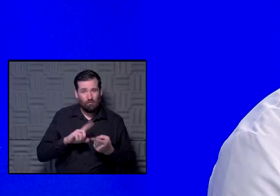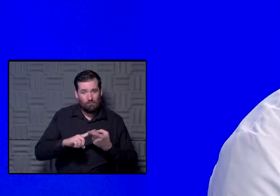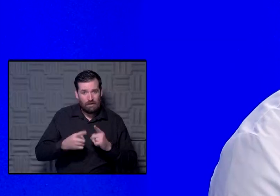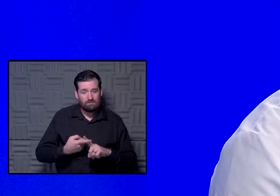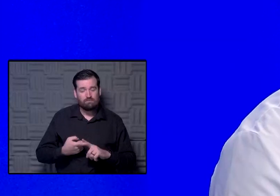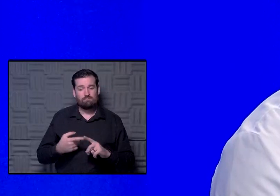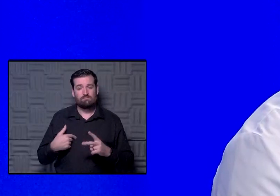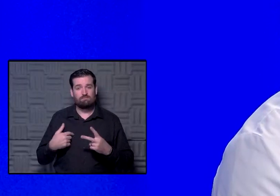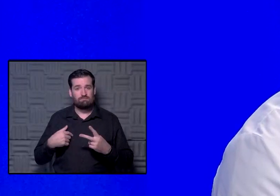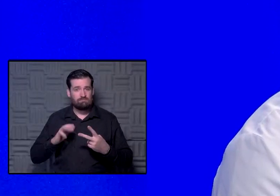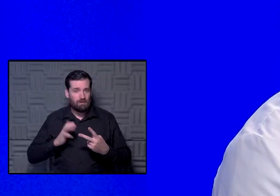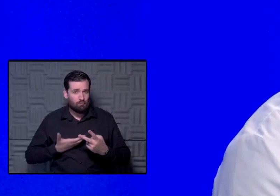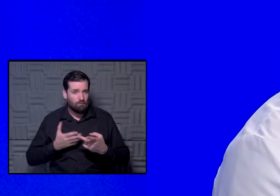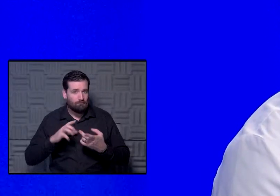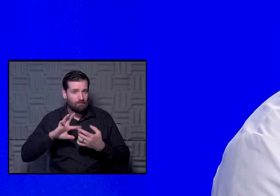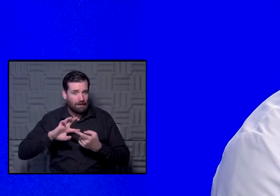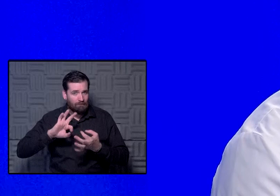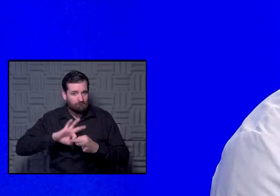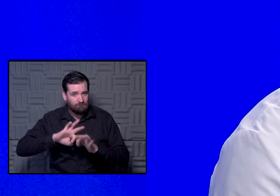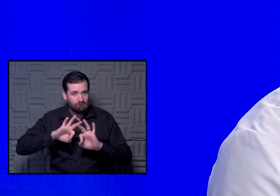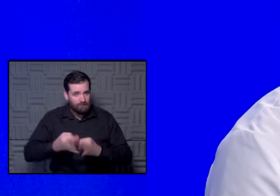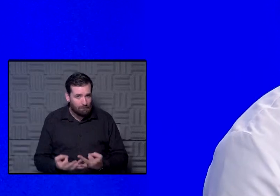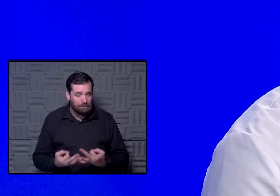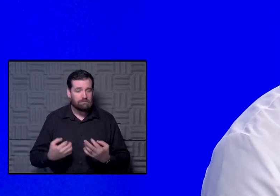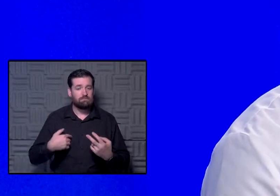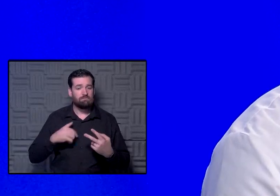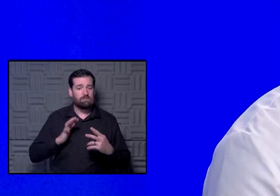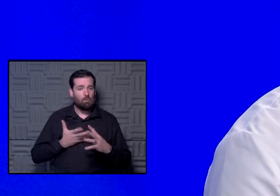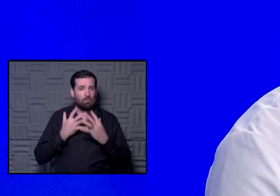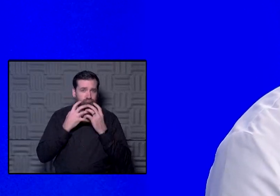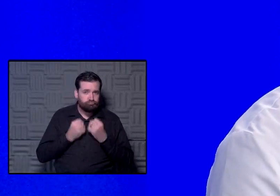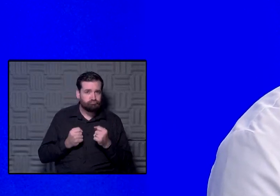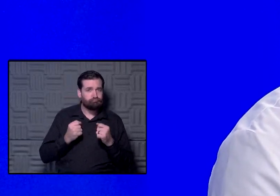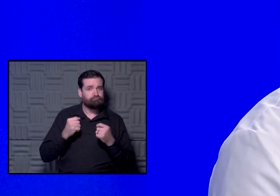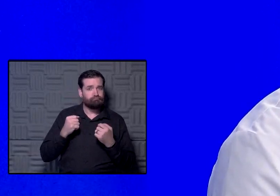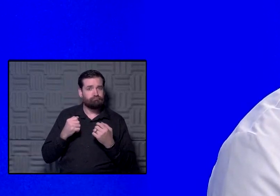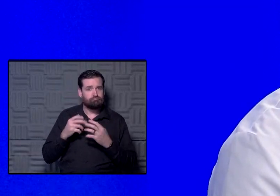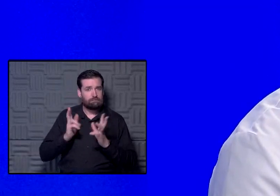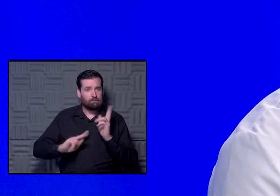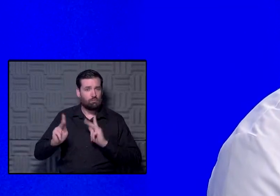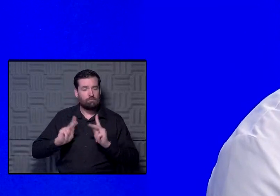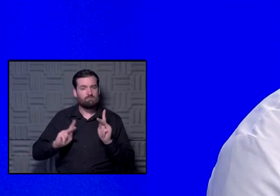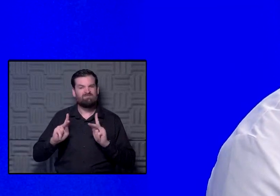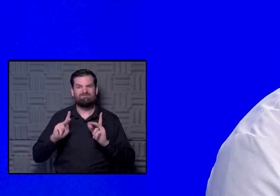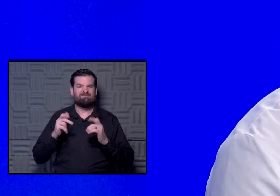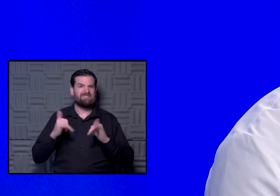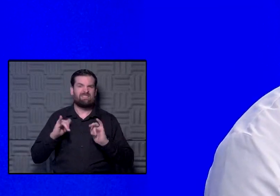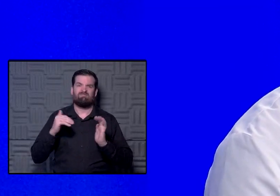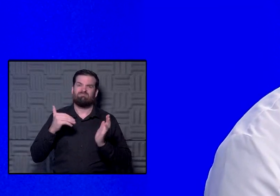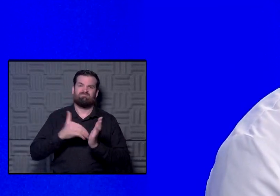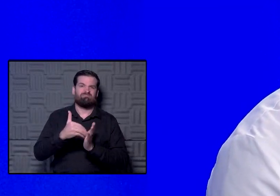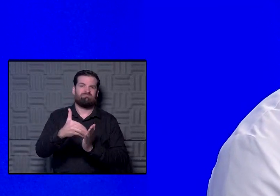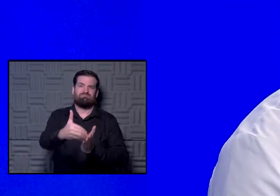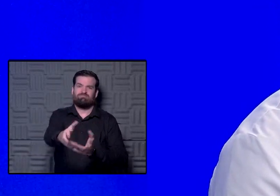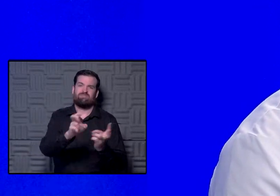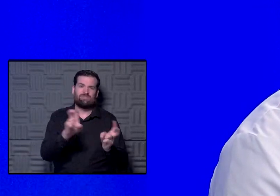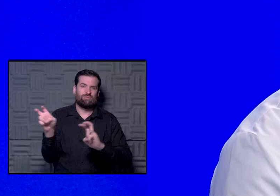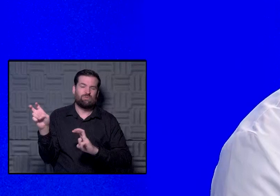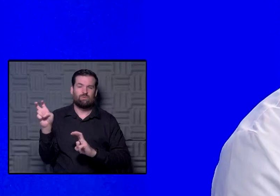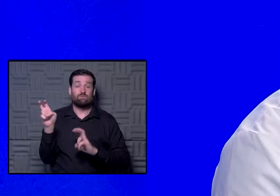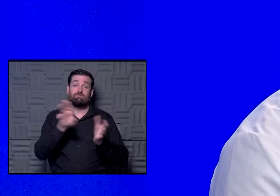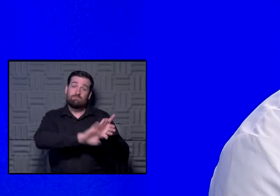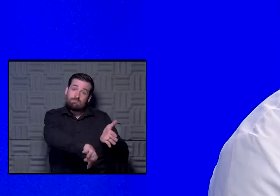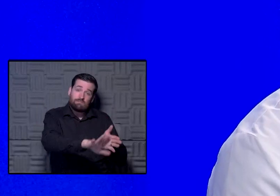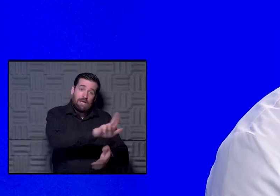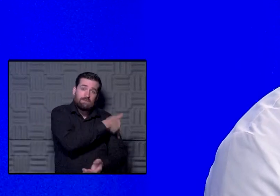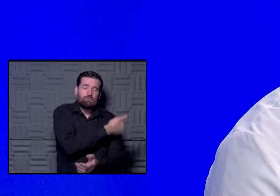our relatives, our loved ones. It is the people who continue to also have these chronic issues, and it's difficult to get out of the hospital. We